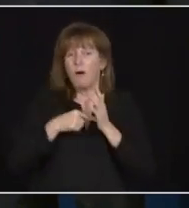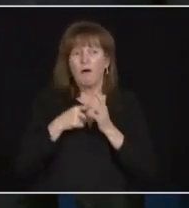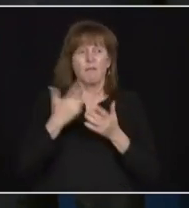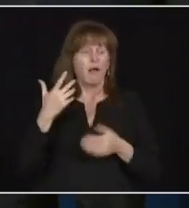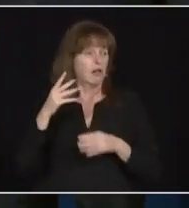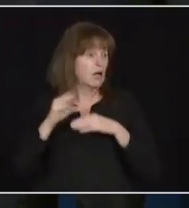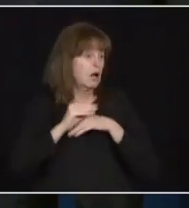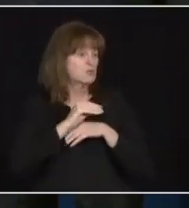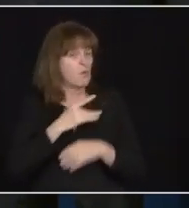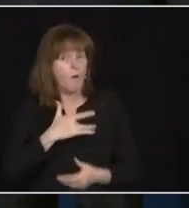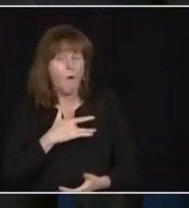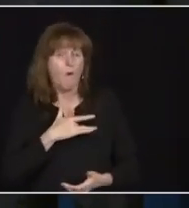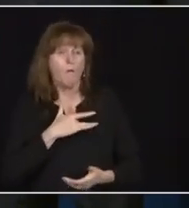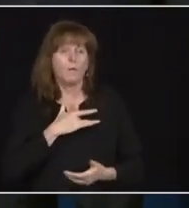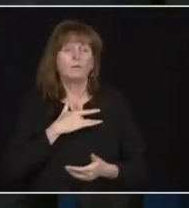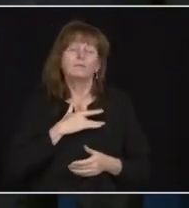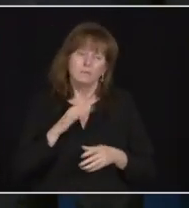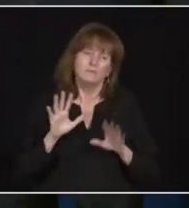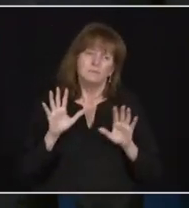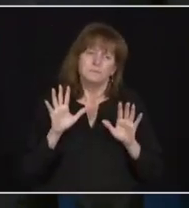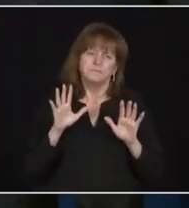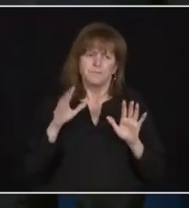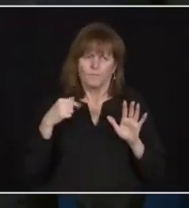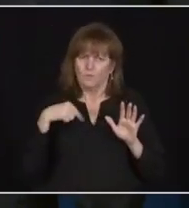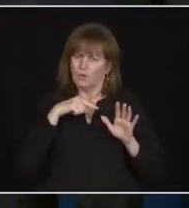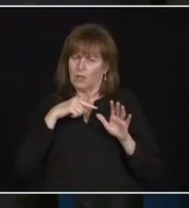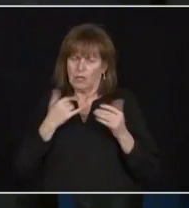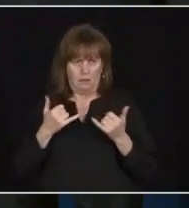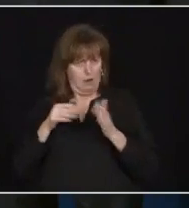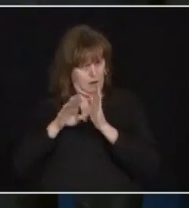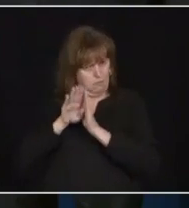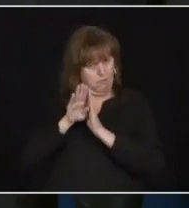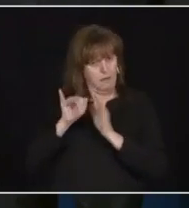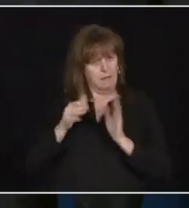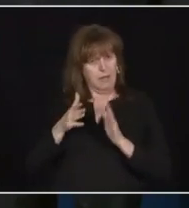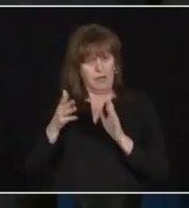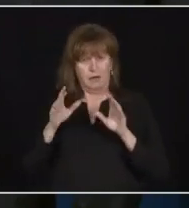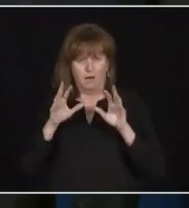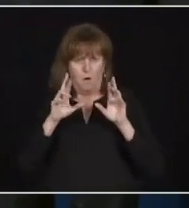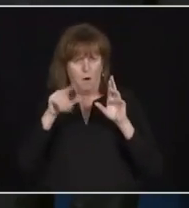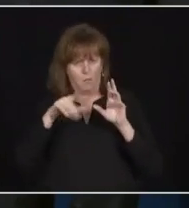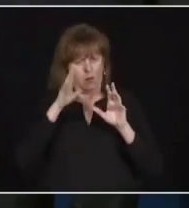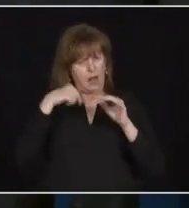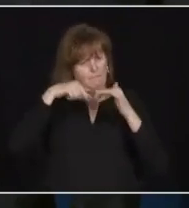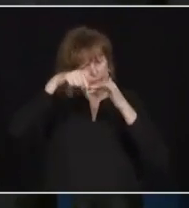are dealing with that, and as I said, we hope to have information, more detailed information for you